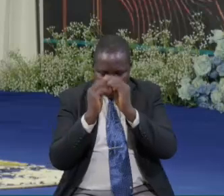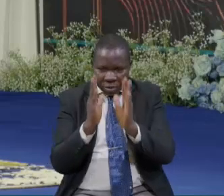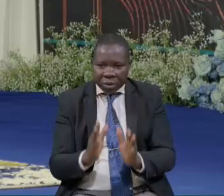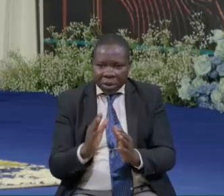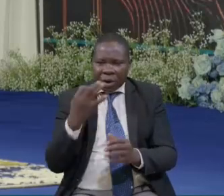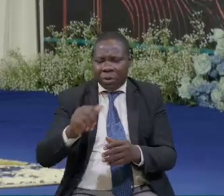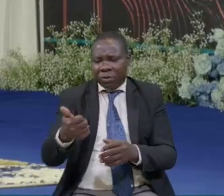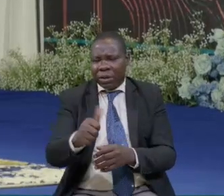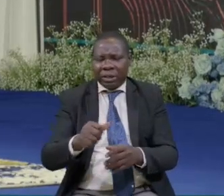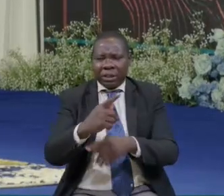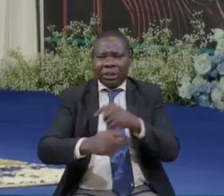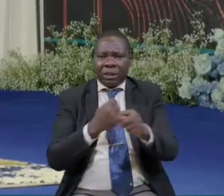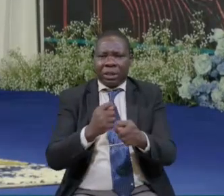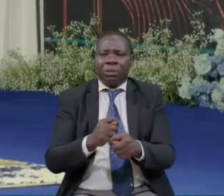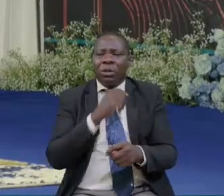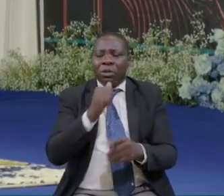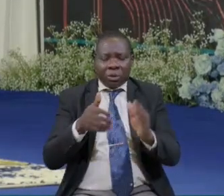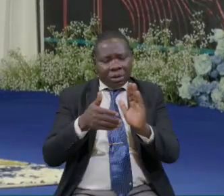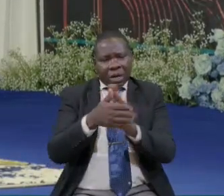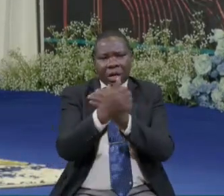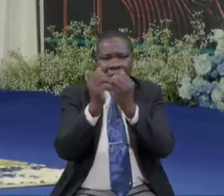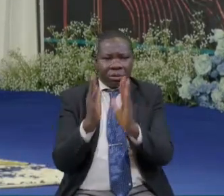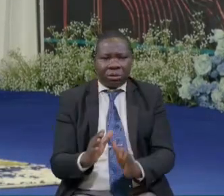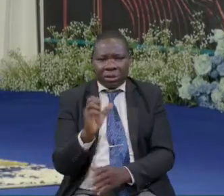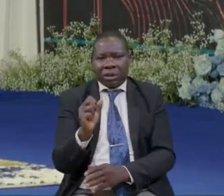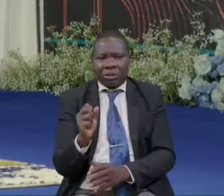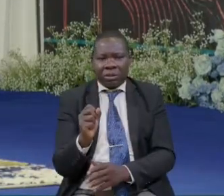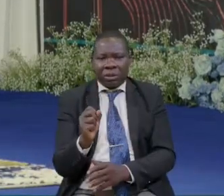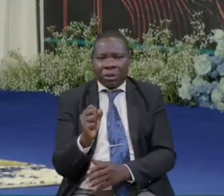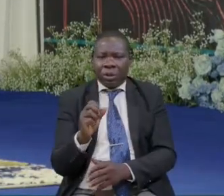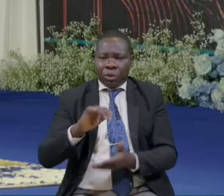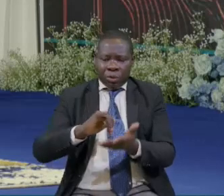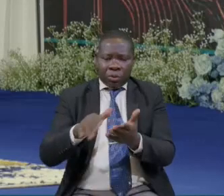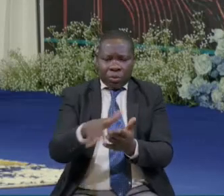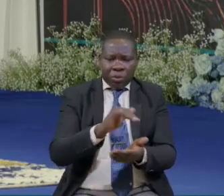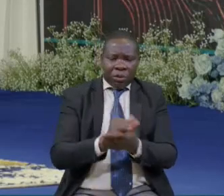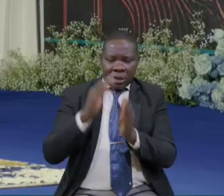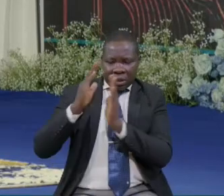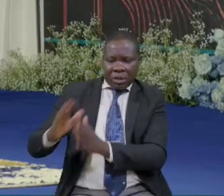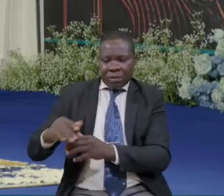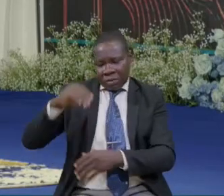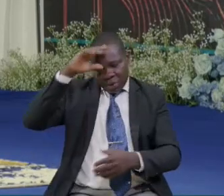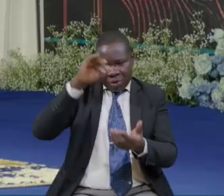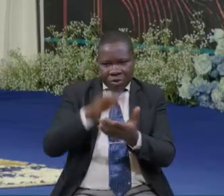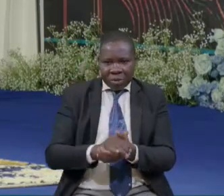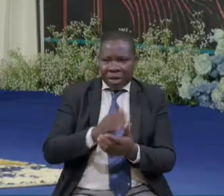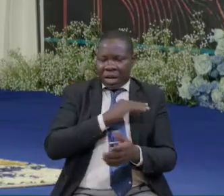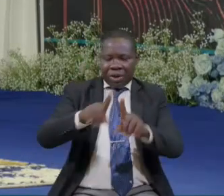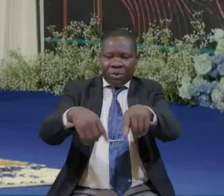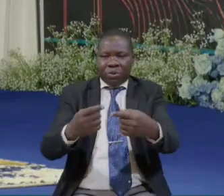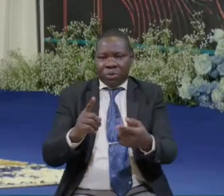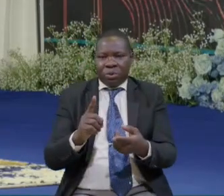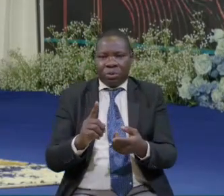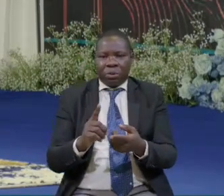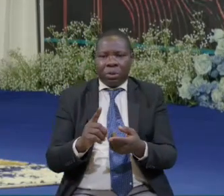Nor adulterers, those who leave their husbands and they go to people who